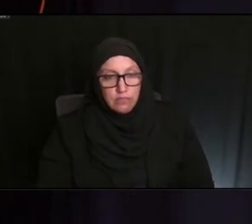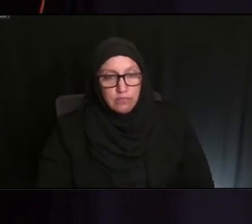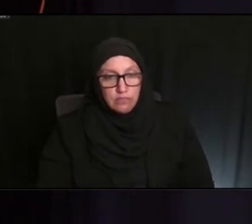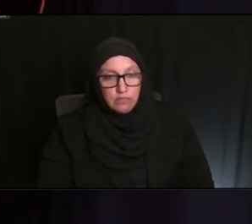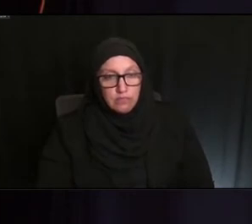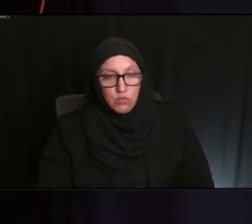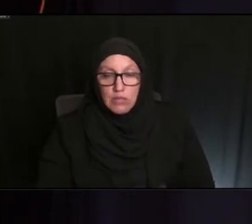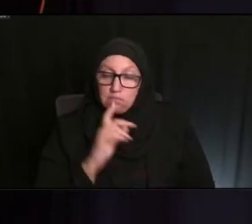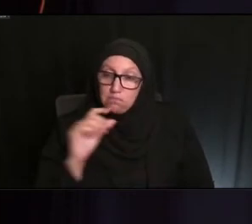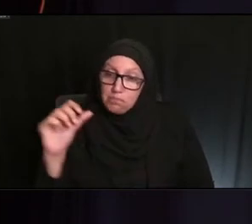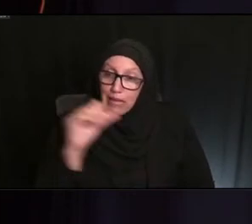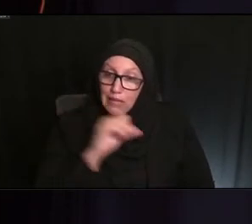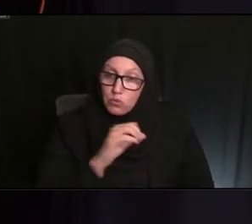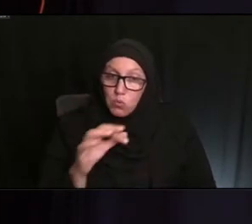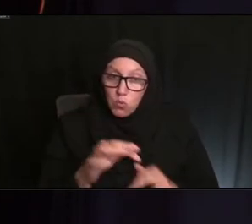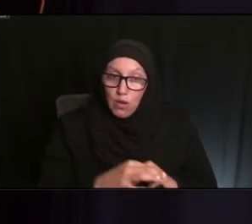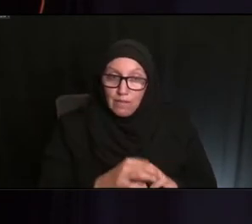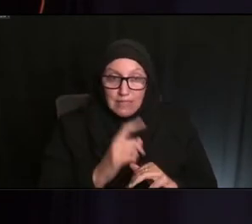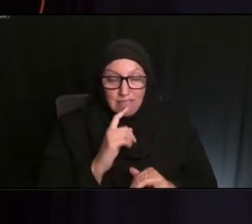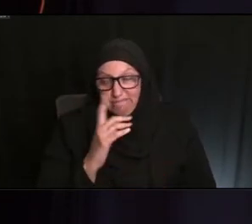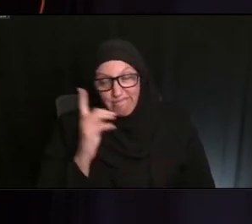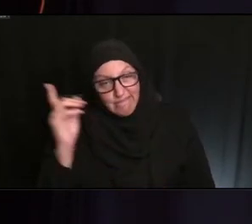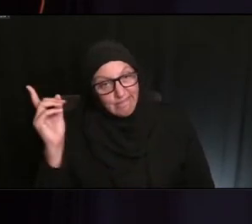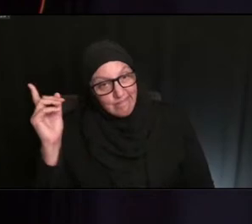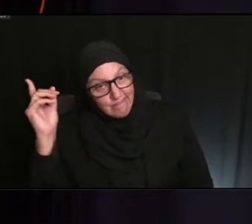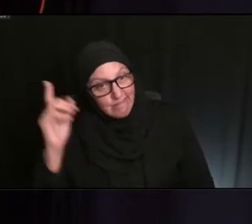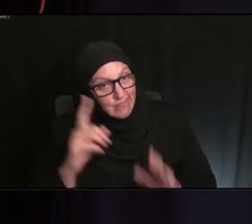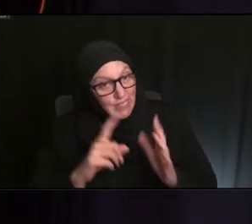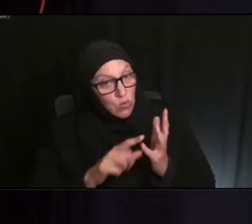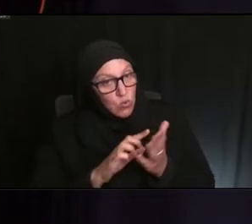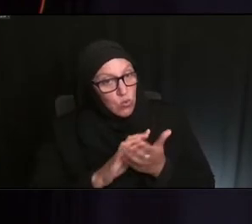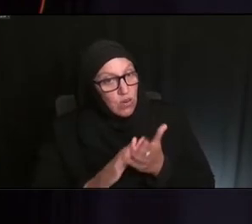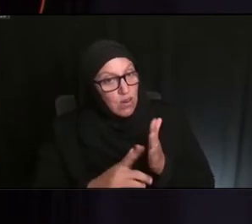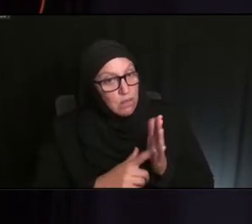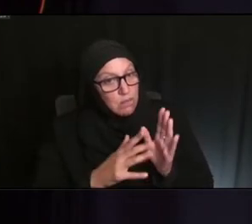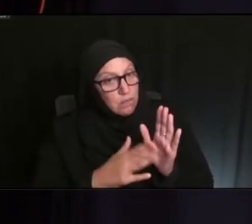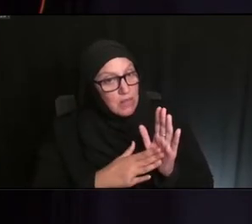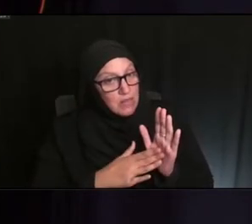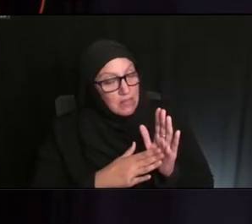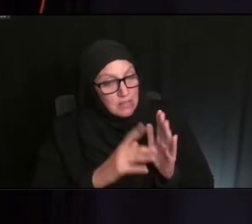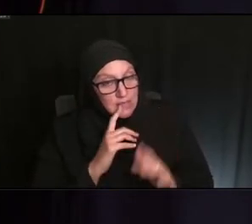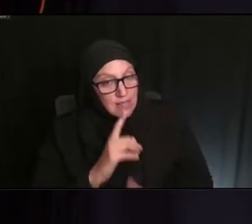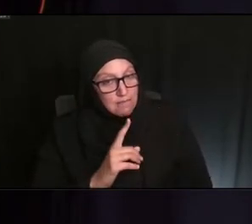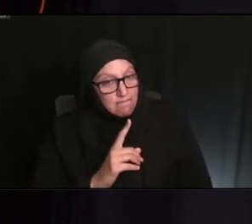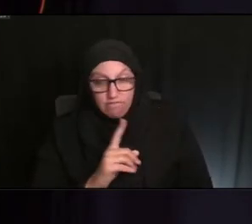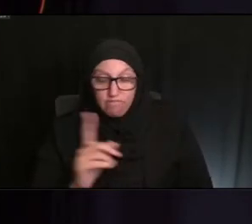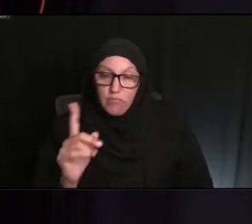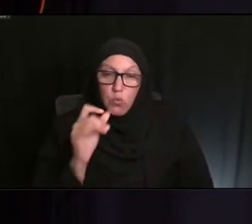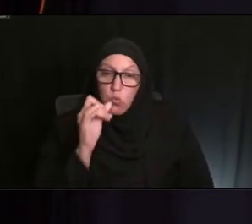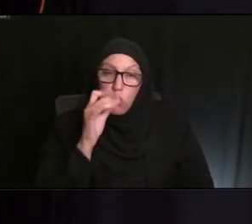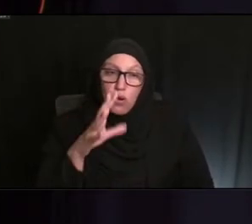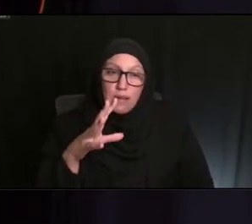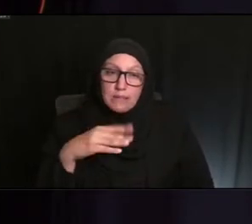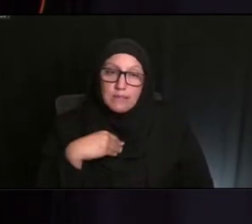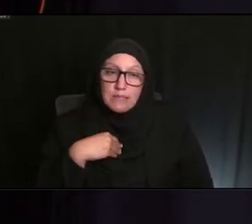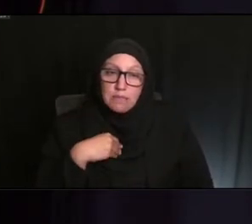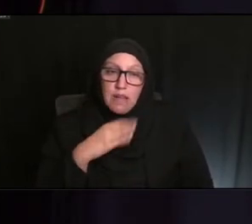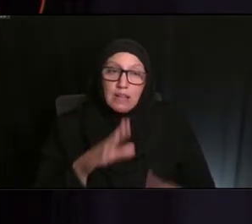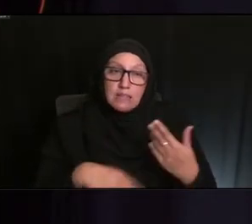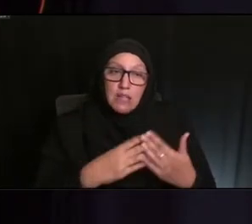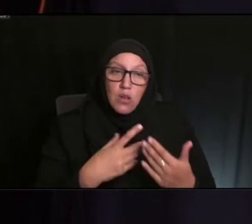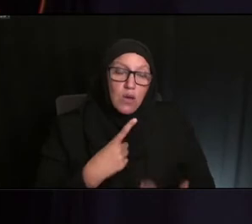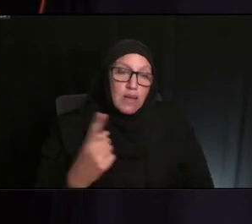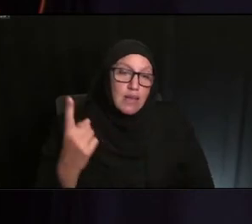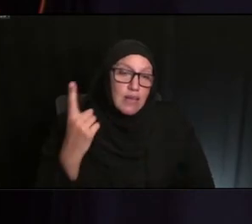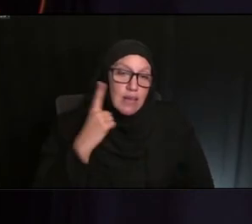said to his wife the story, what the alim had told him, she said, I won't accept unless I hear it